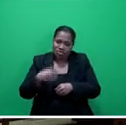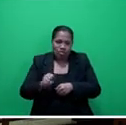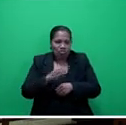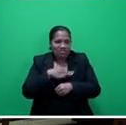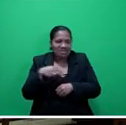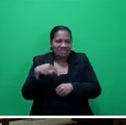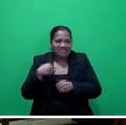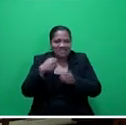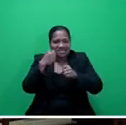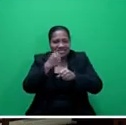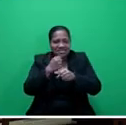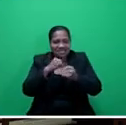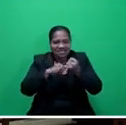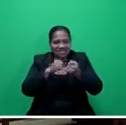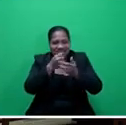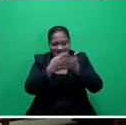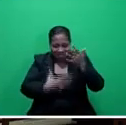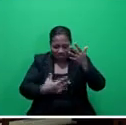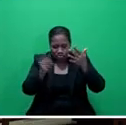ministerial statement today.